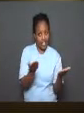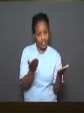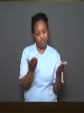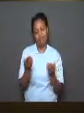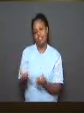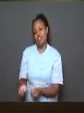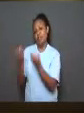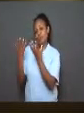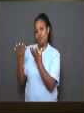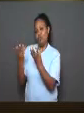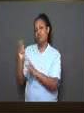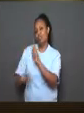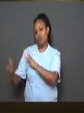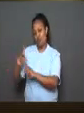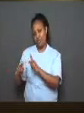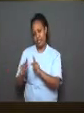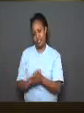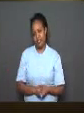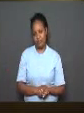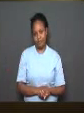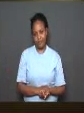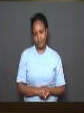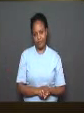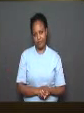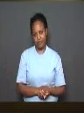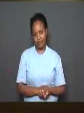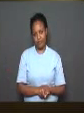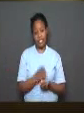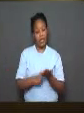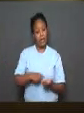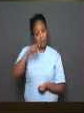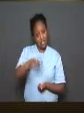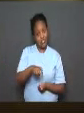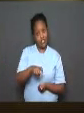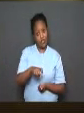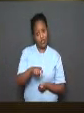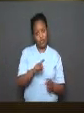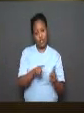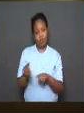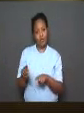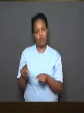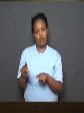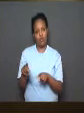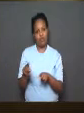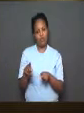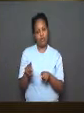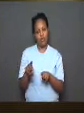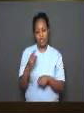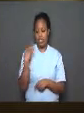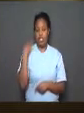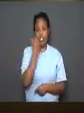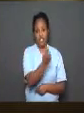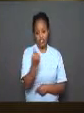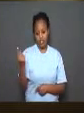for the greatest number of people. It requires an admission of